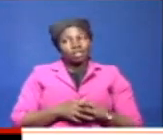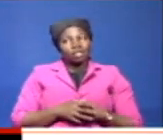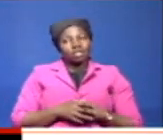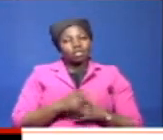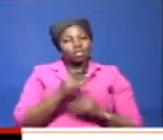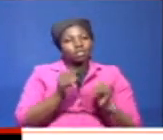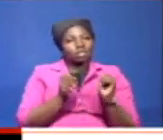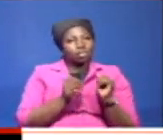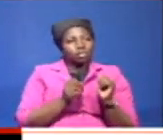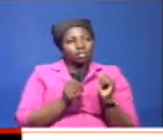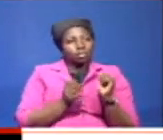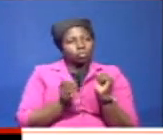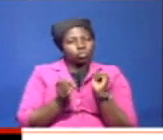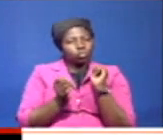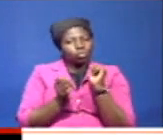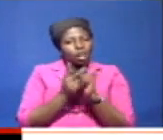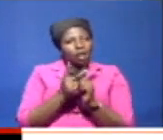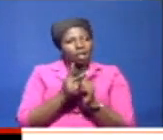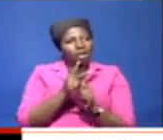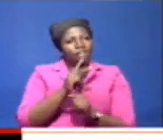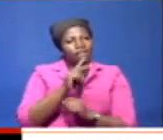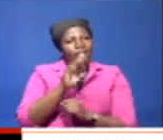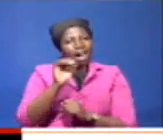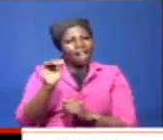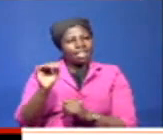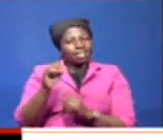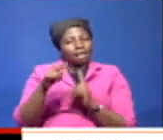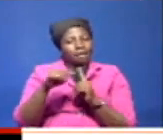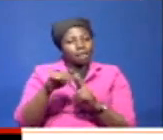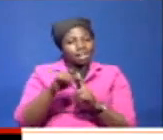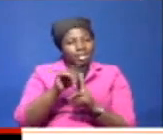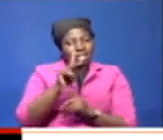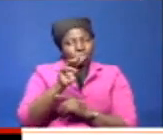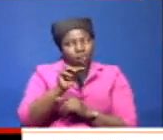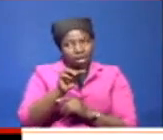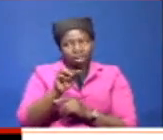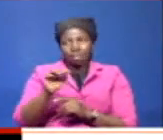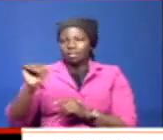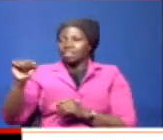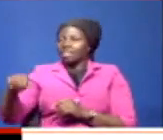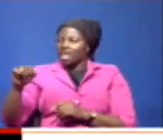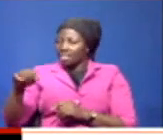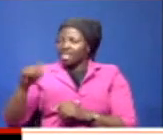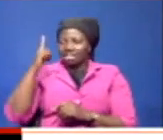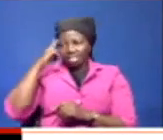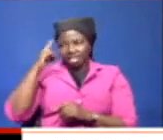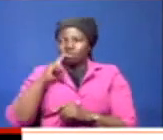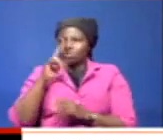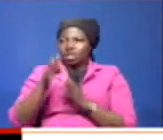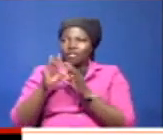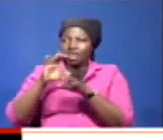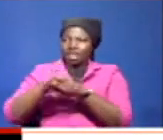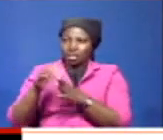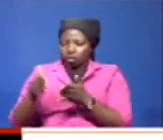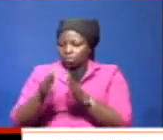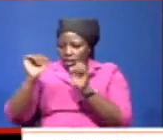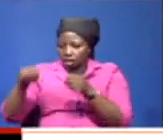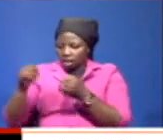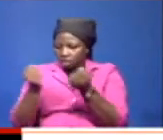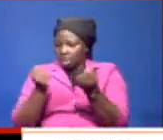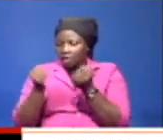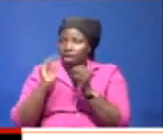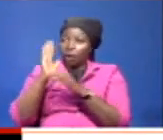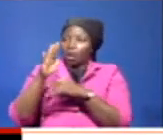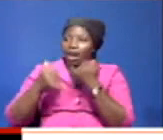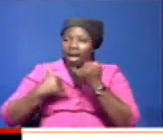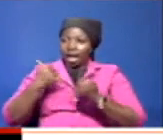1,200 plus kilometers, including transport. Oh, I think so. If I got the opportunity, of course I would drive. I probably wouldn't enjoy it on the day, but it's something